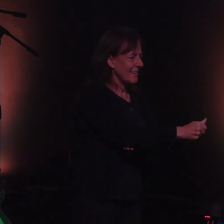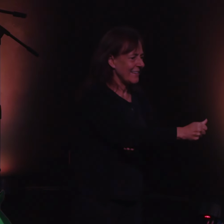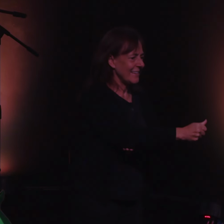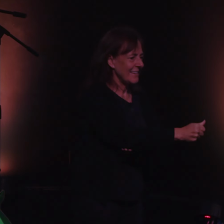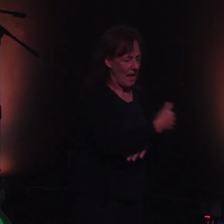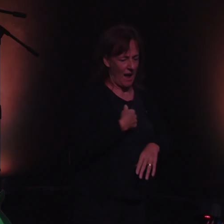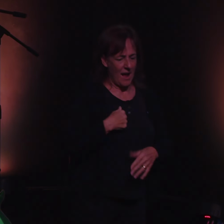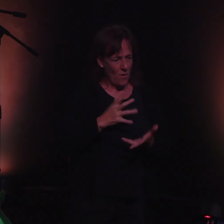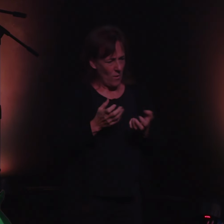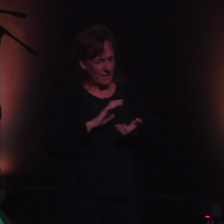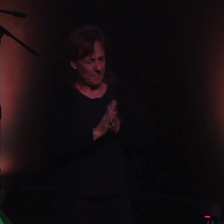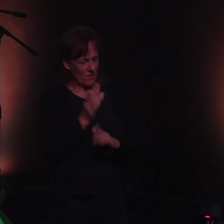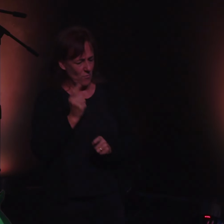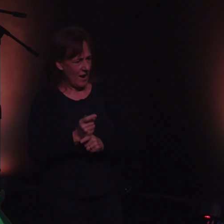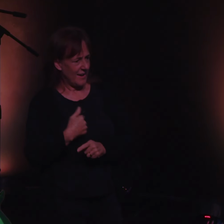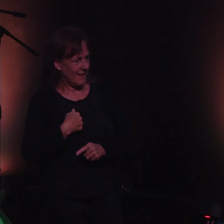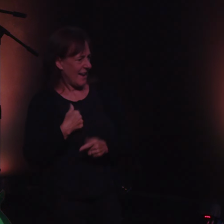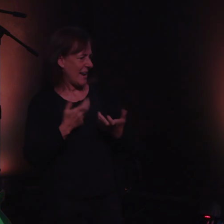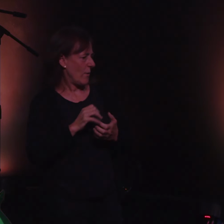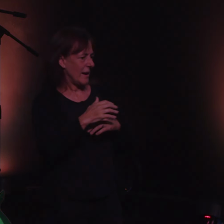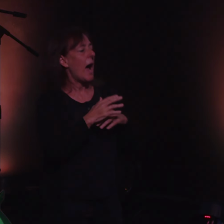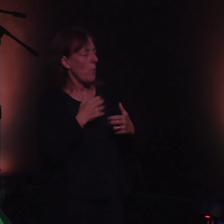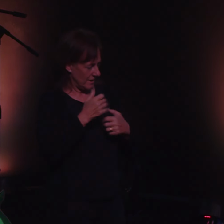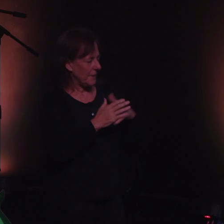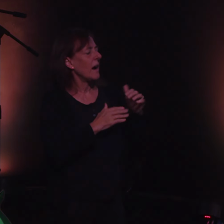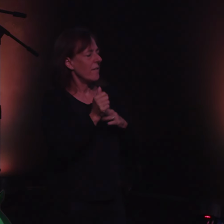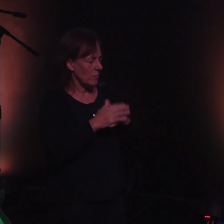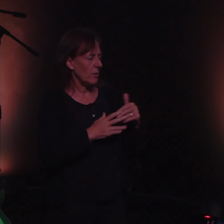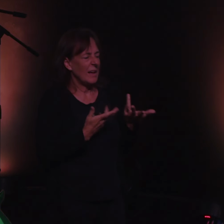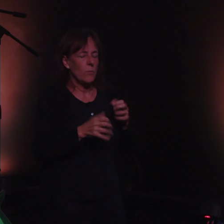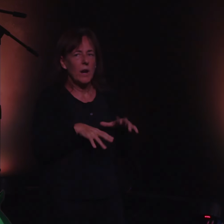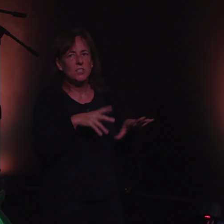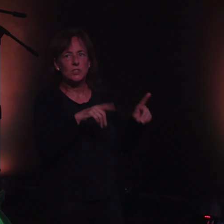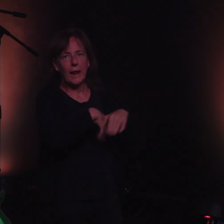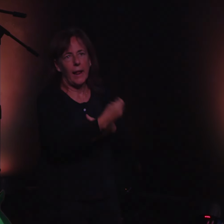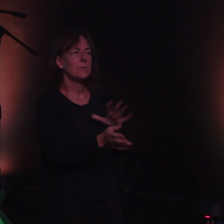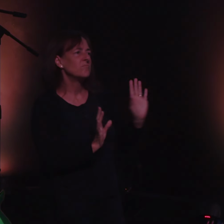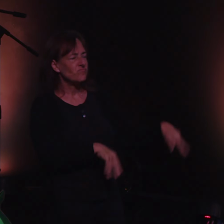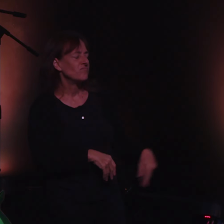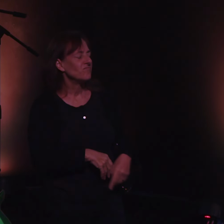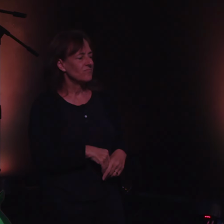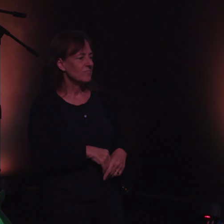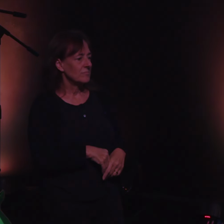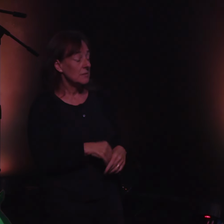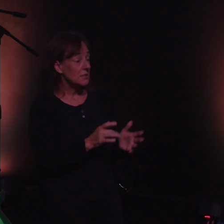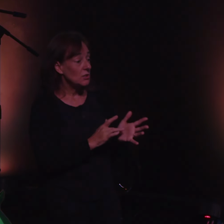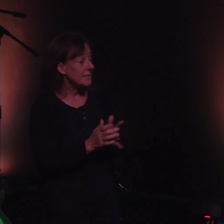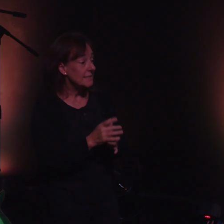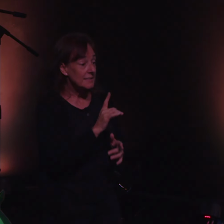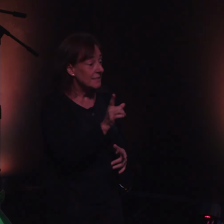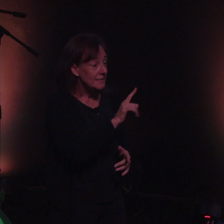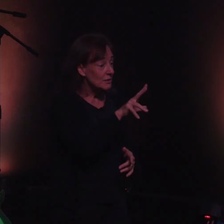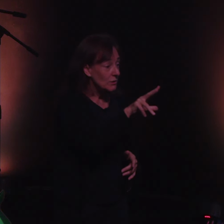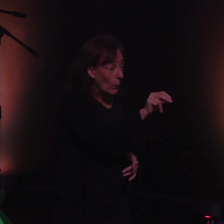to be right. Because I don't want to be uncomfortable. I don't want to be inconvenienced. And Jesus says,